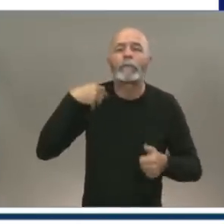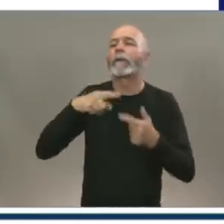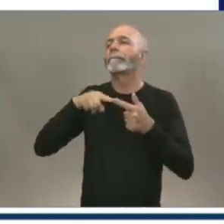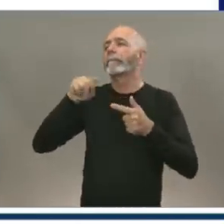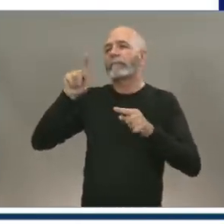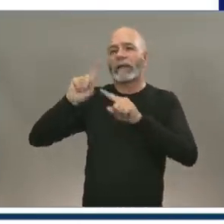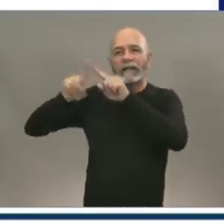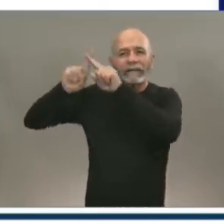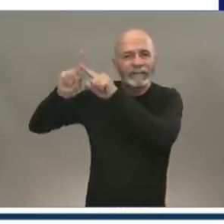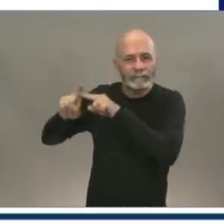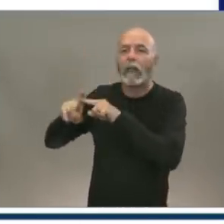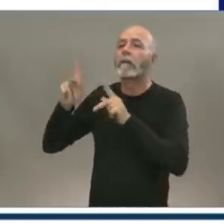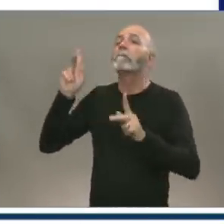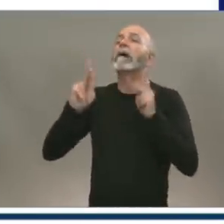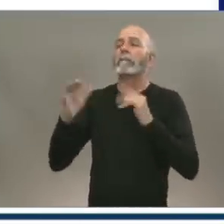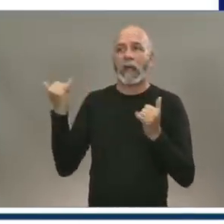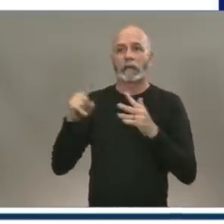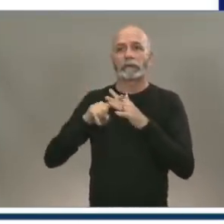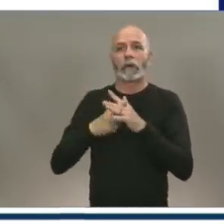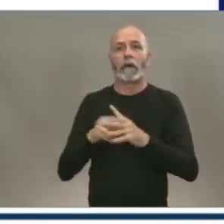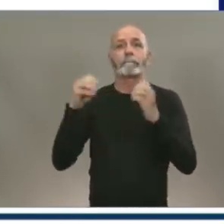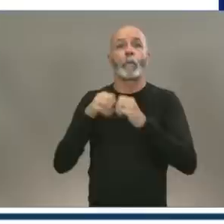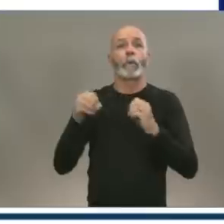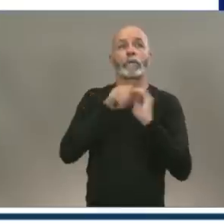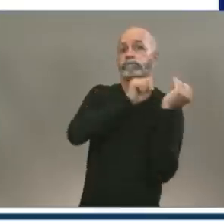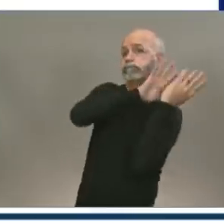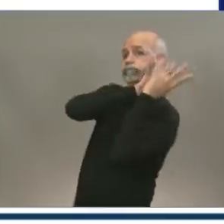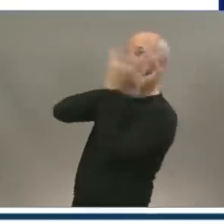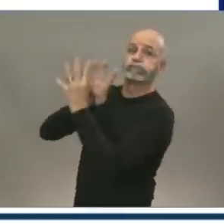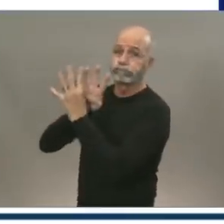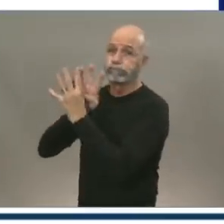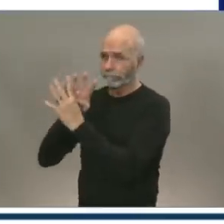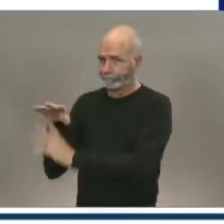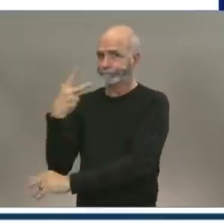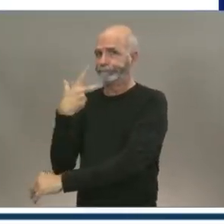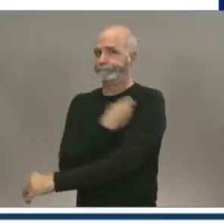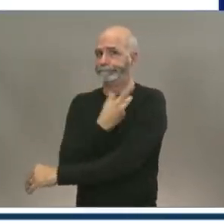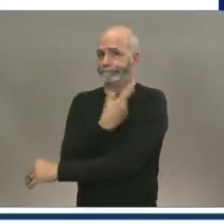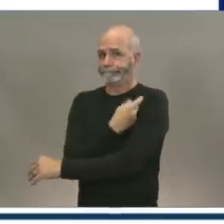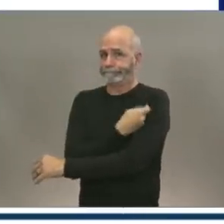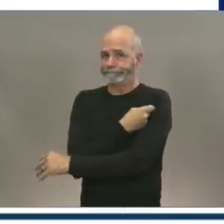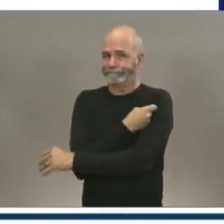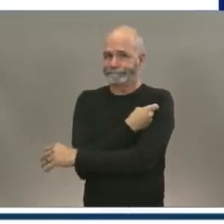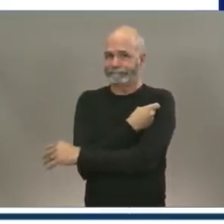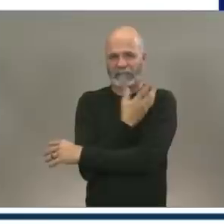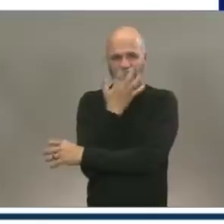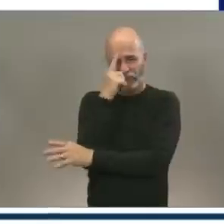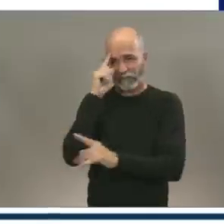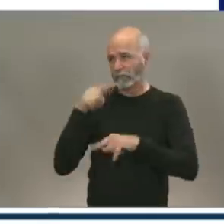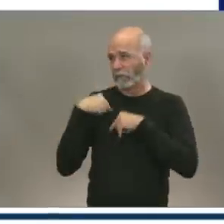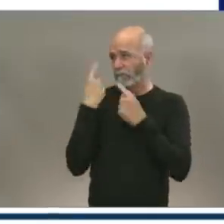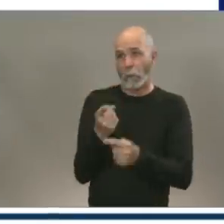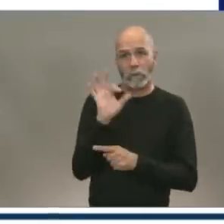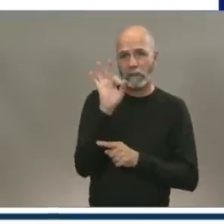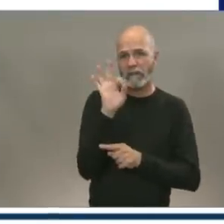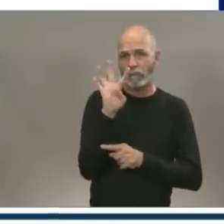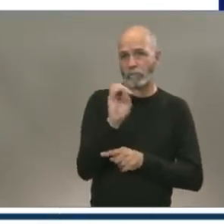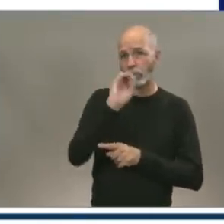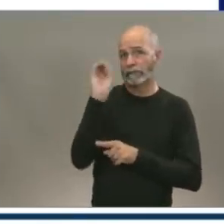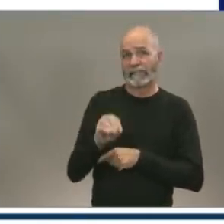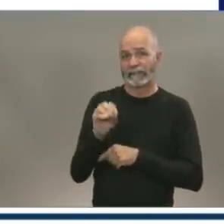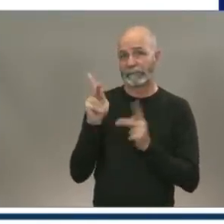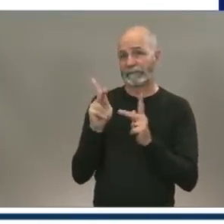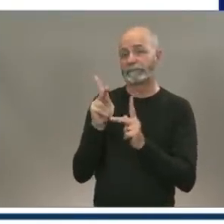rates are very good. Of the data reported, 94% of Nova Scotia Health